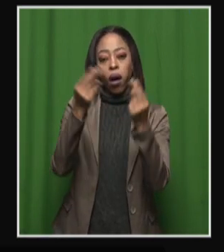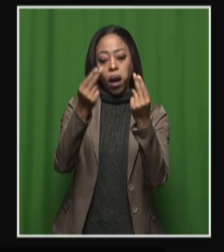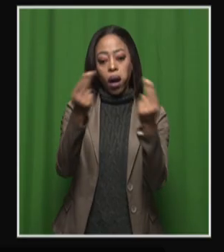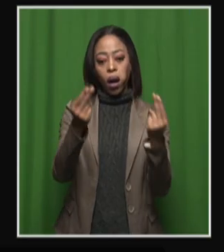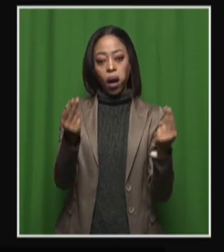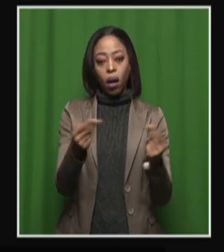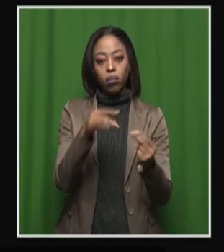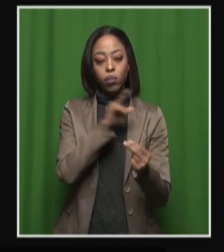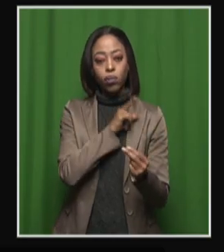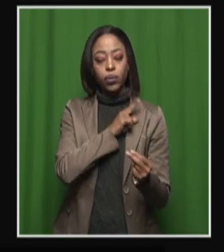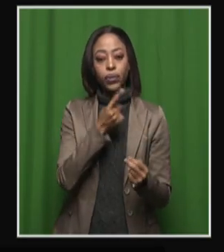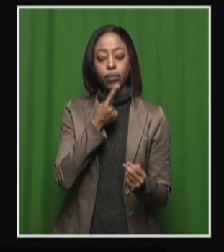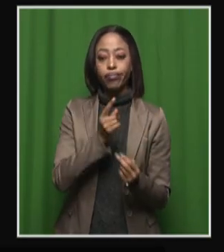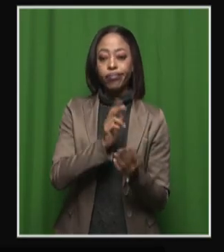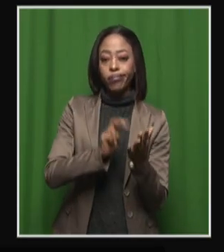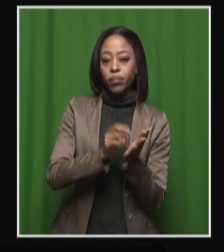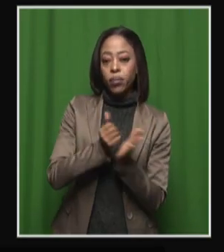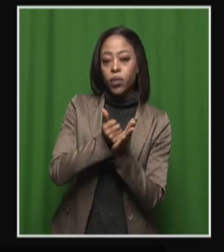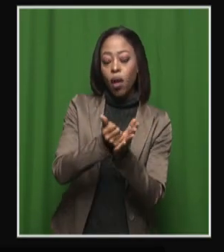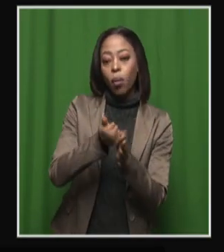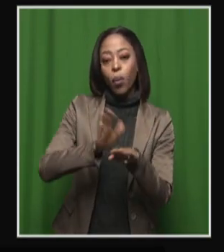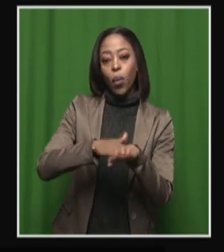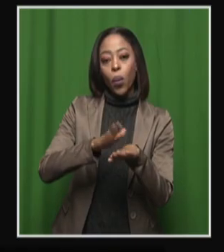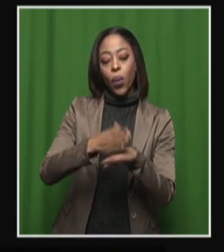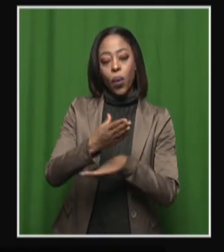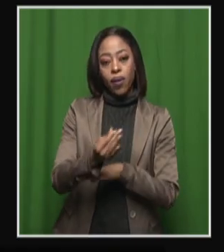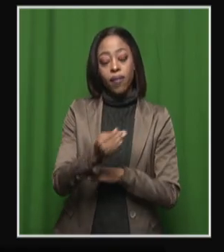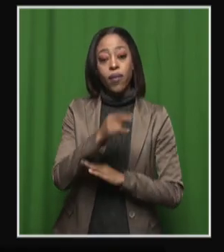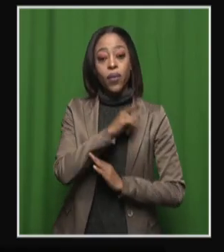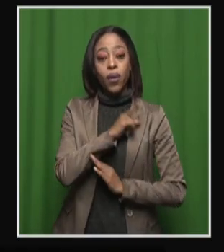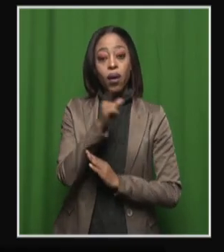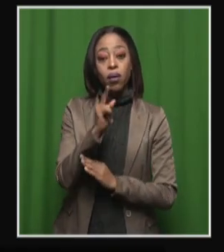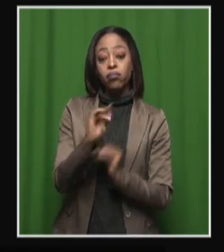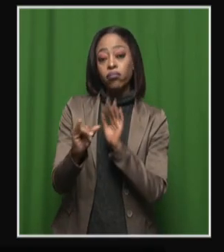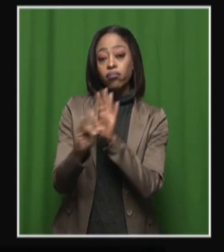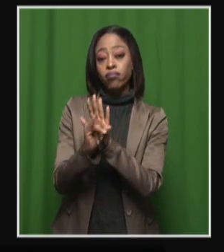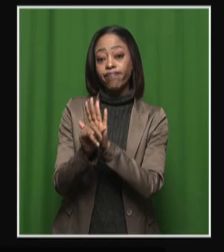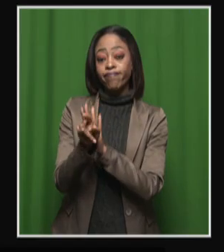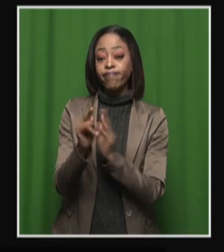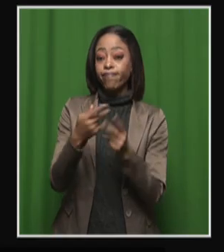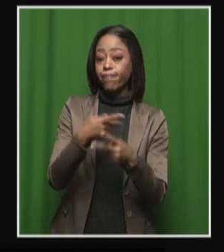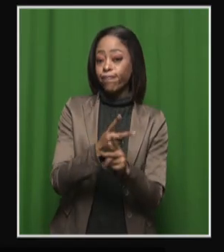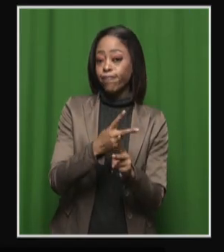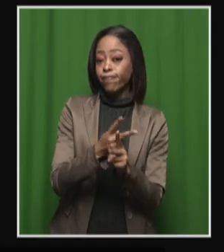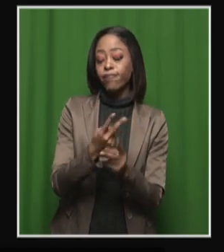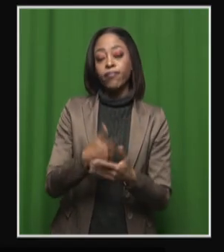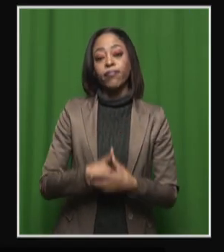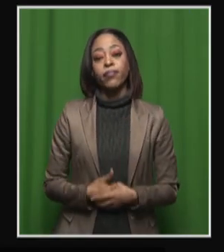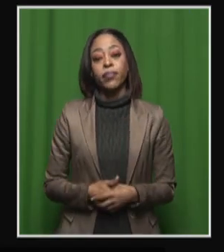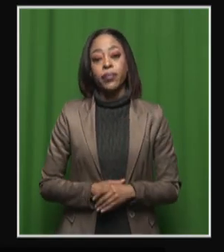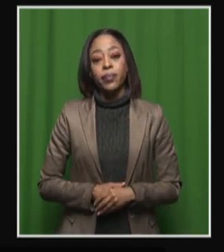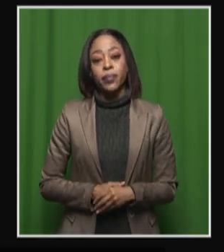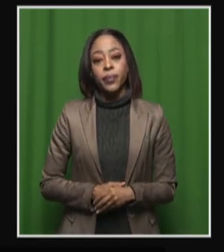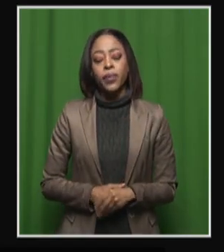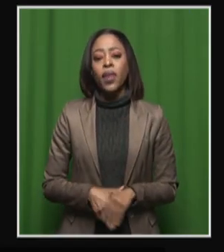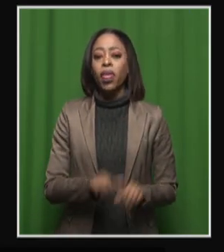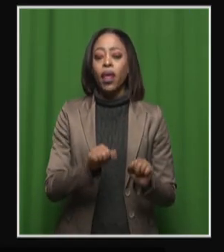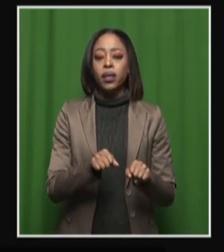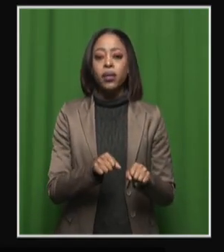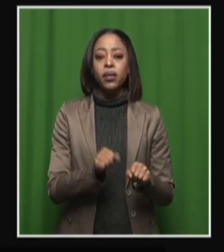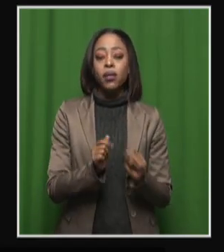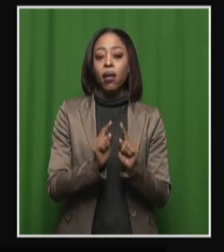that they still need assistance daily when it comes to identifying products on its own. Yeah, let's